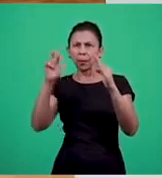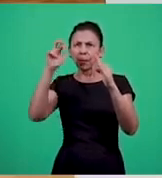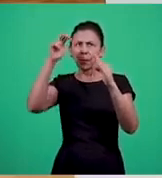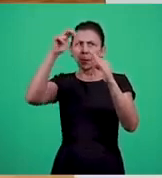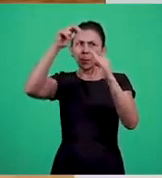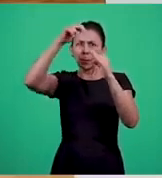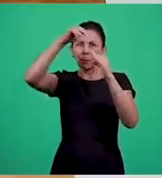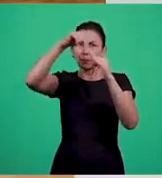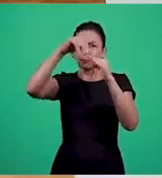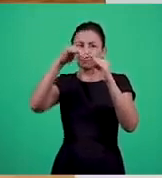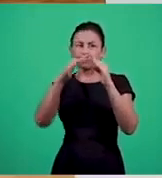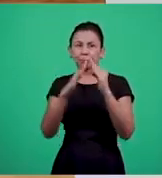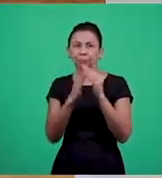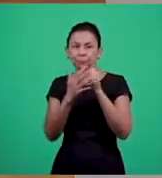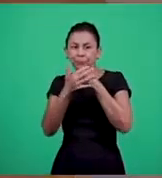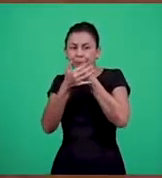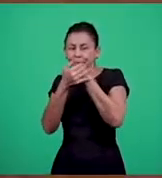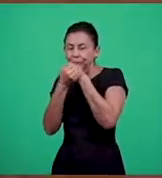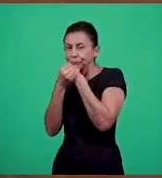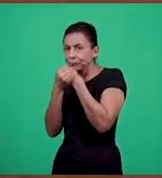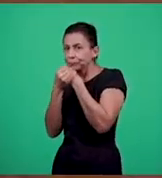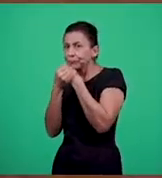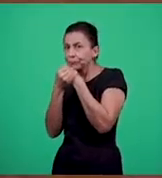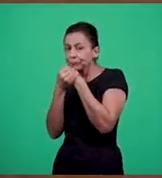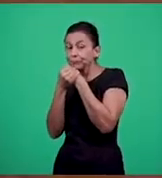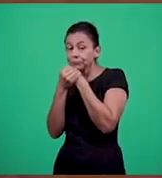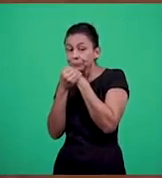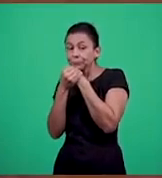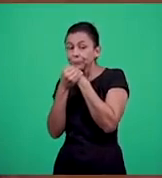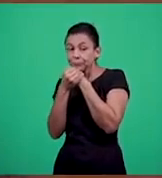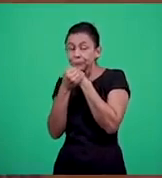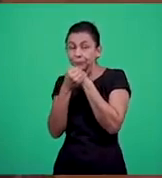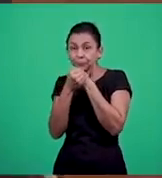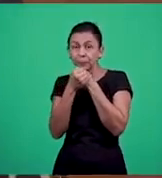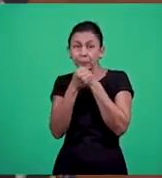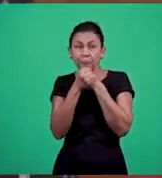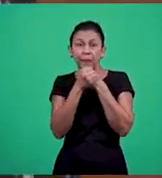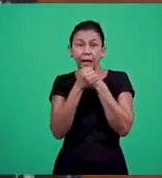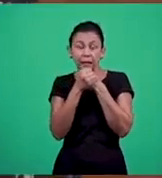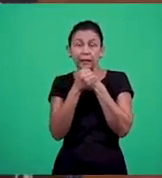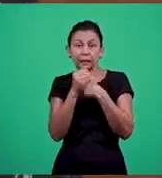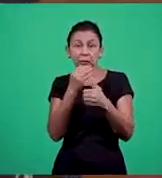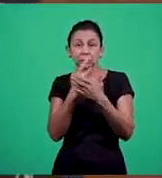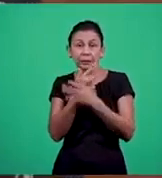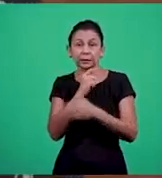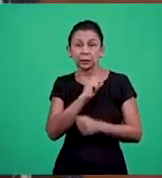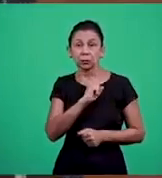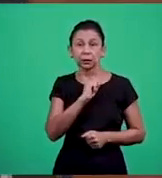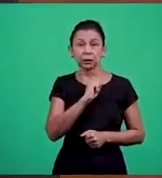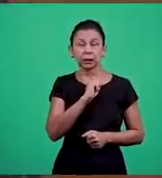Look, they hid in the midst of the linen cloths.